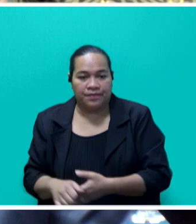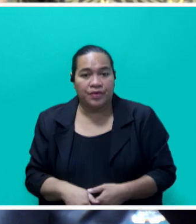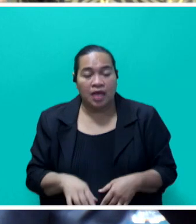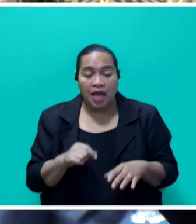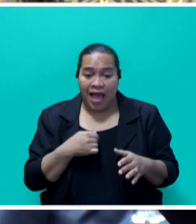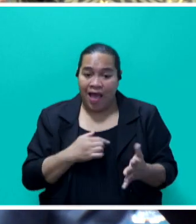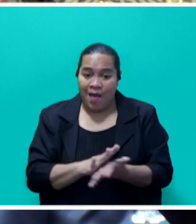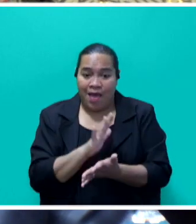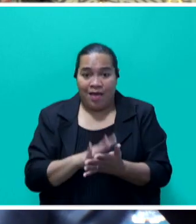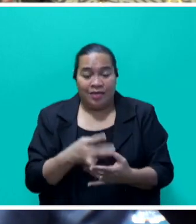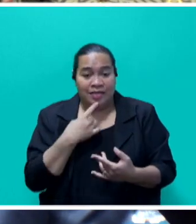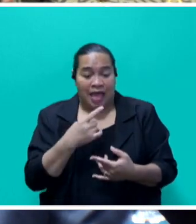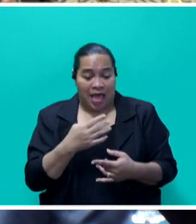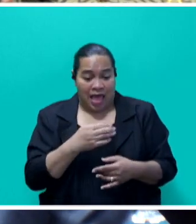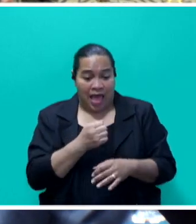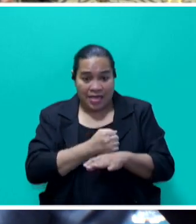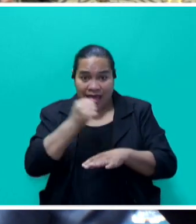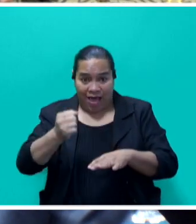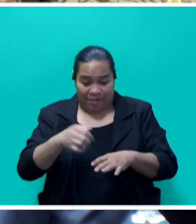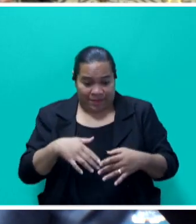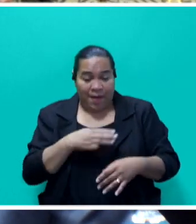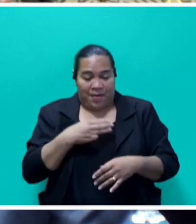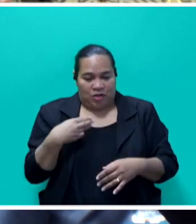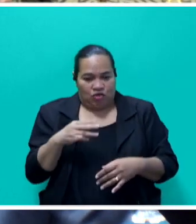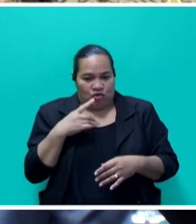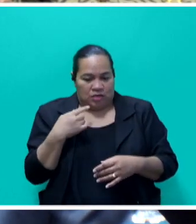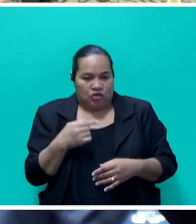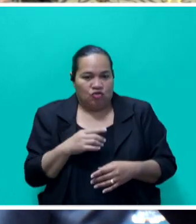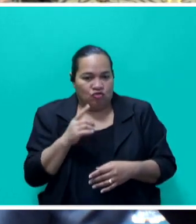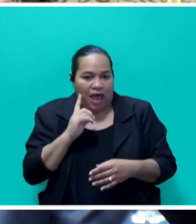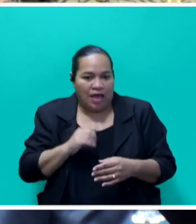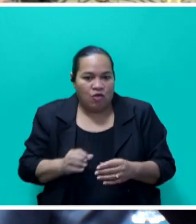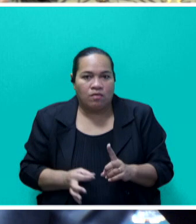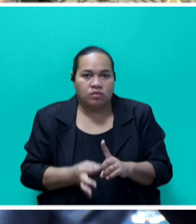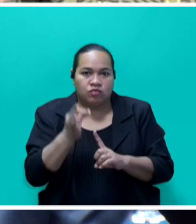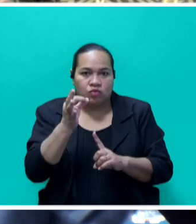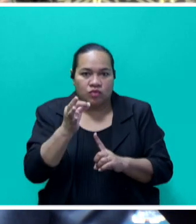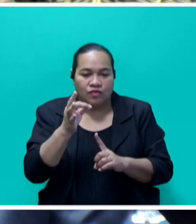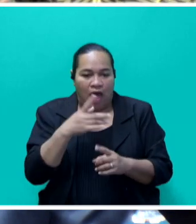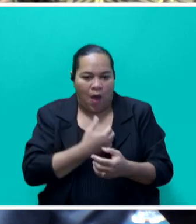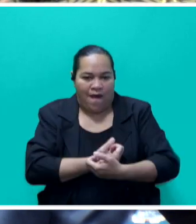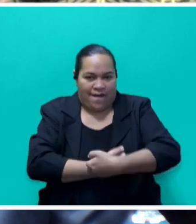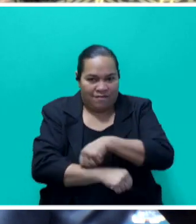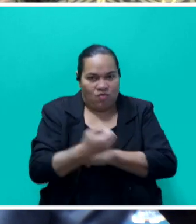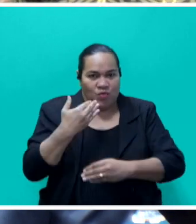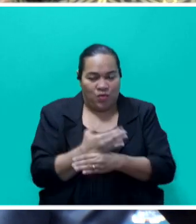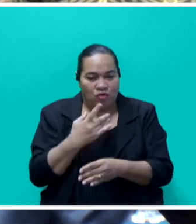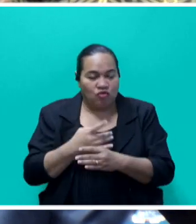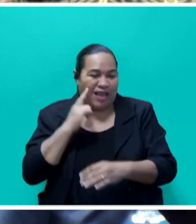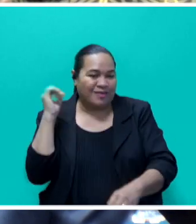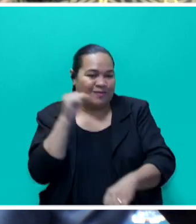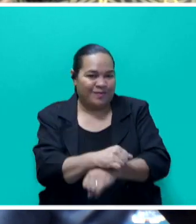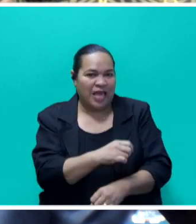say that government through my ministry has taken great strides to enhance our efforts to combating trafficking